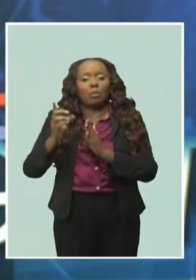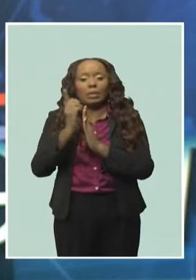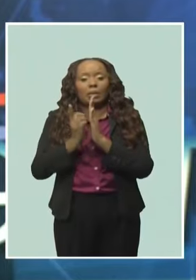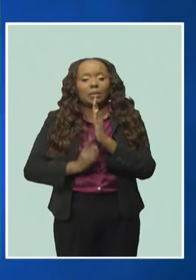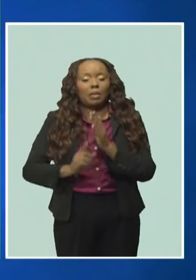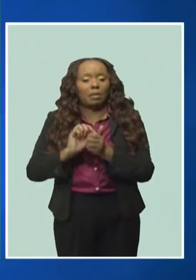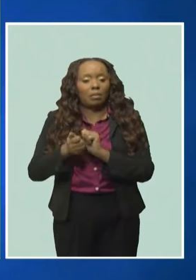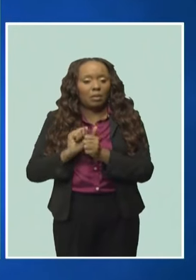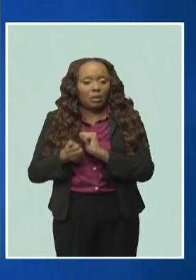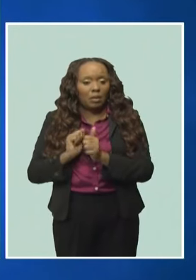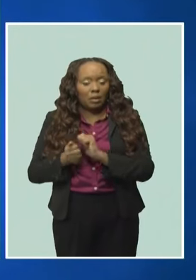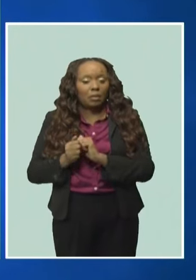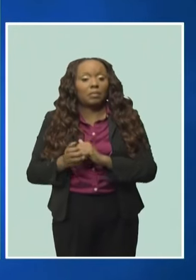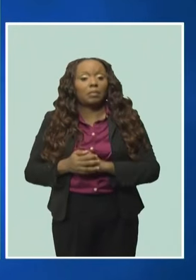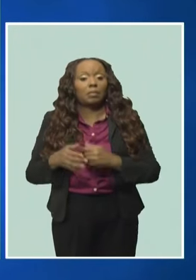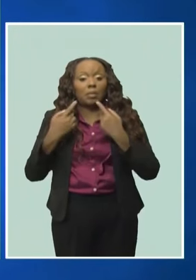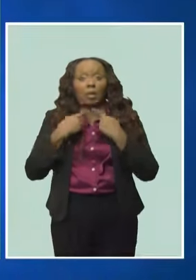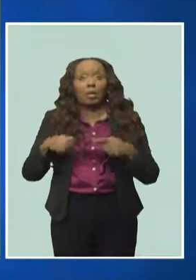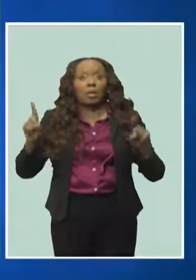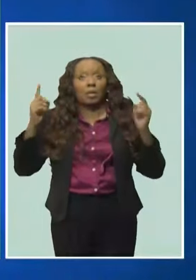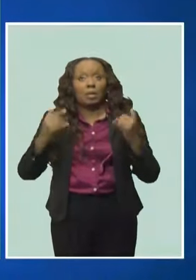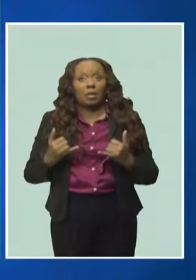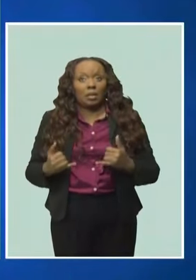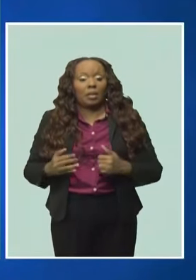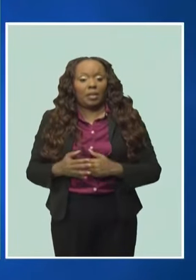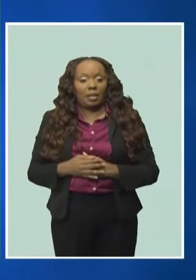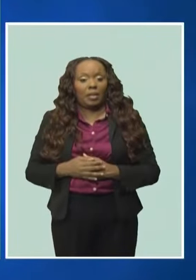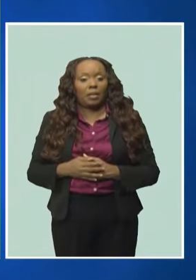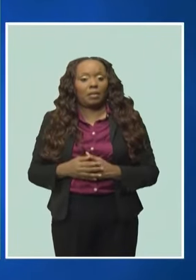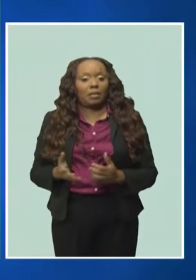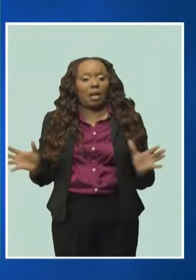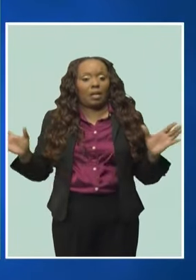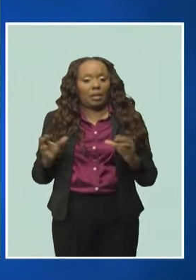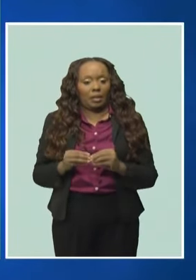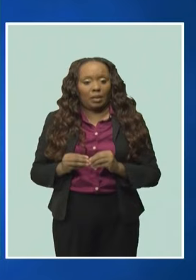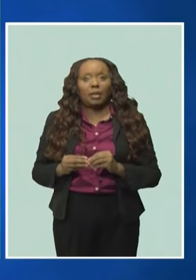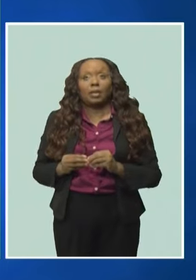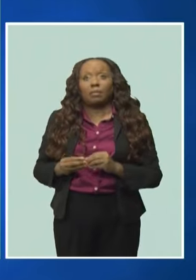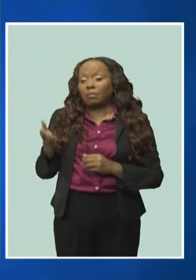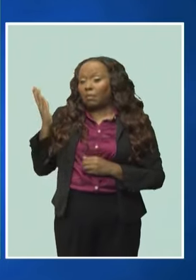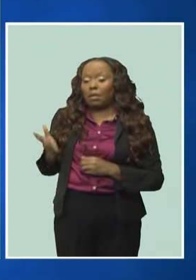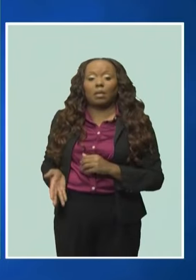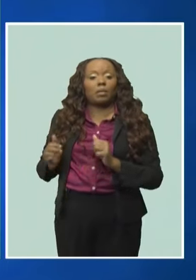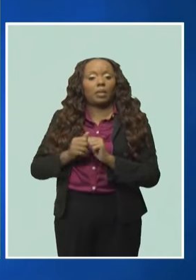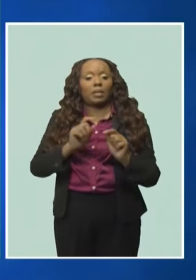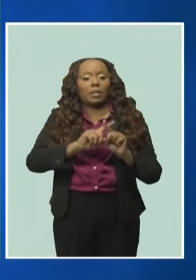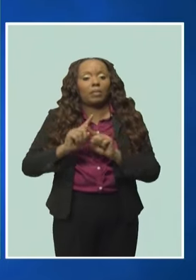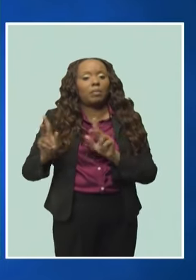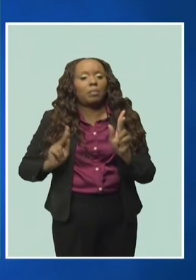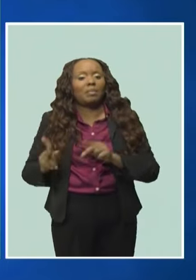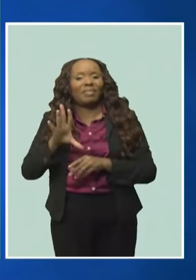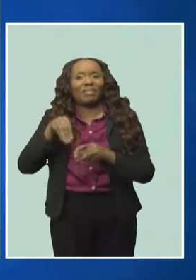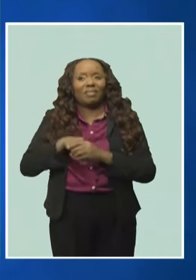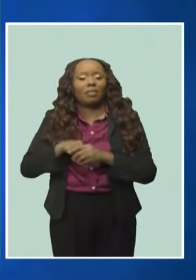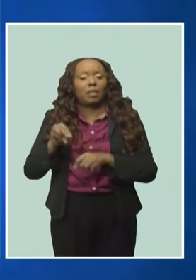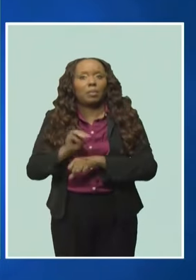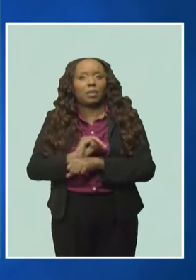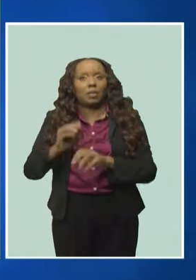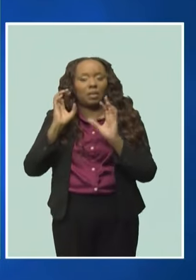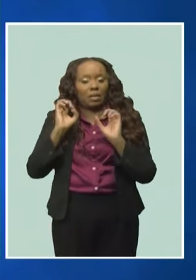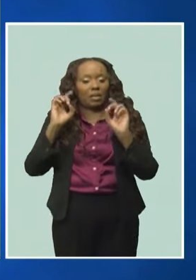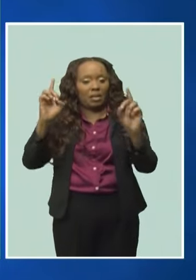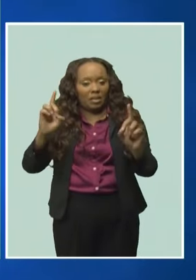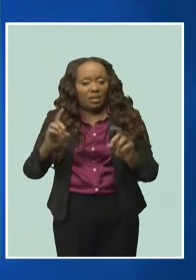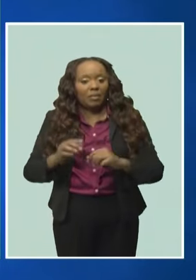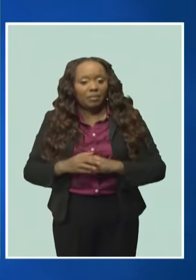just-launched initiative was announced today during a ceremony attended by Senior Minister Dr. William Duguid, Education Minister Kay McConney, and